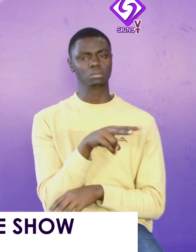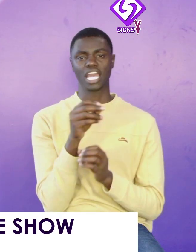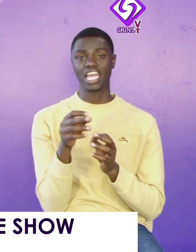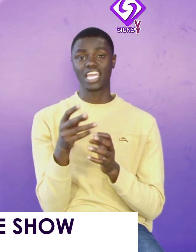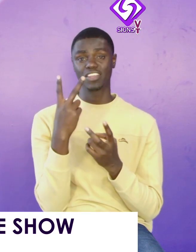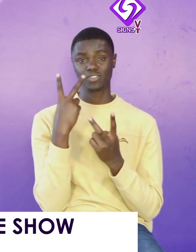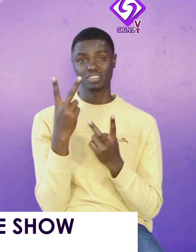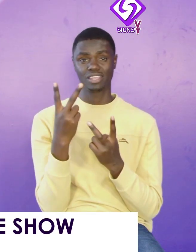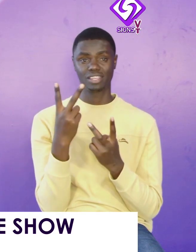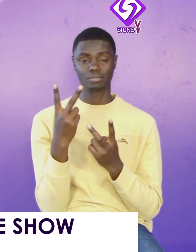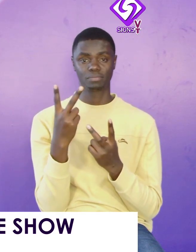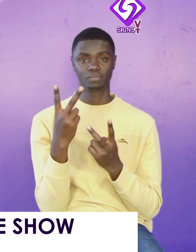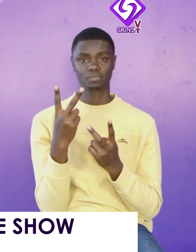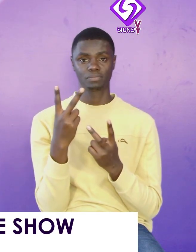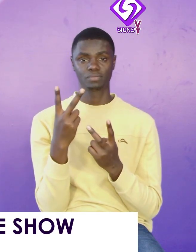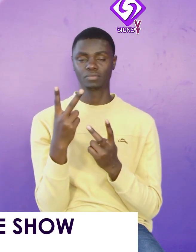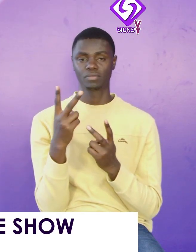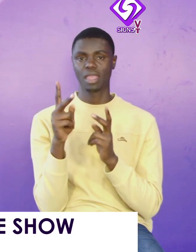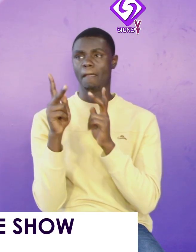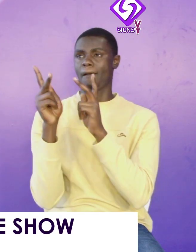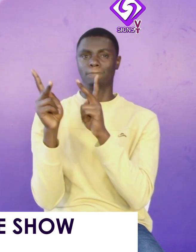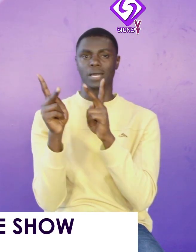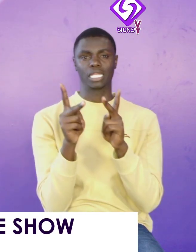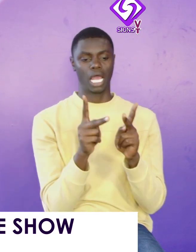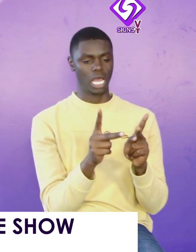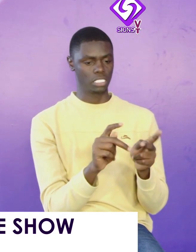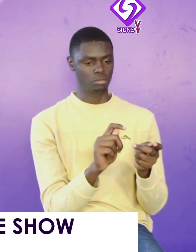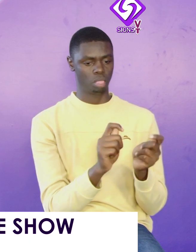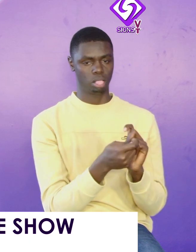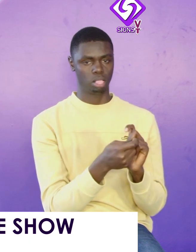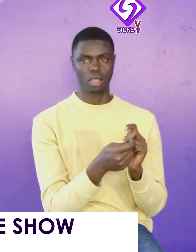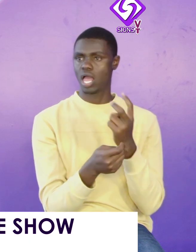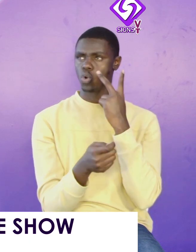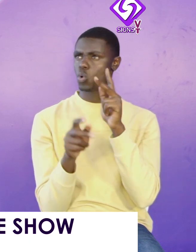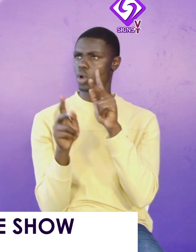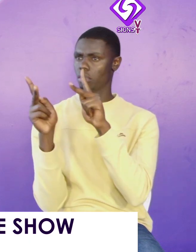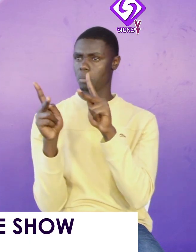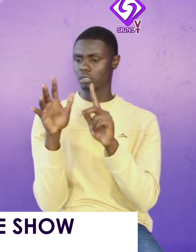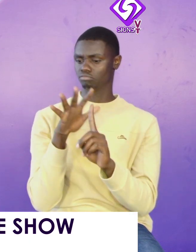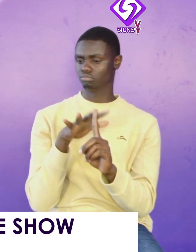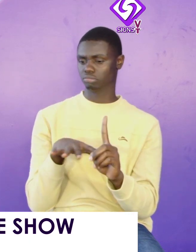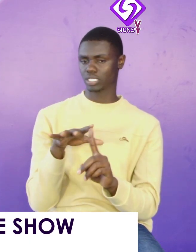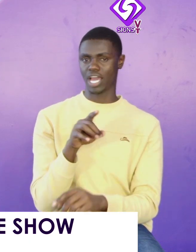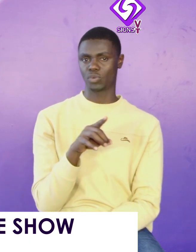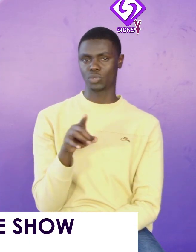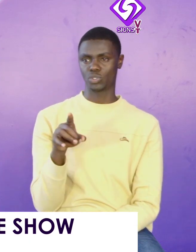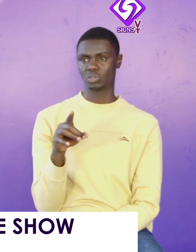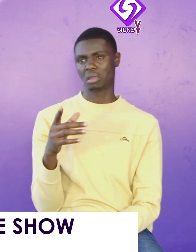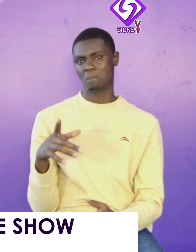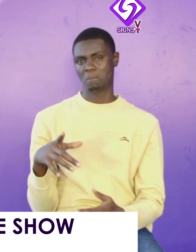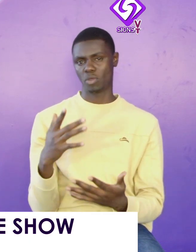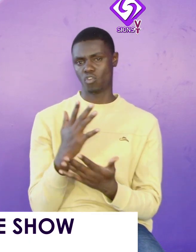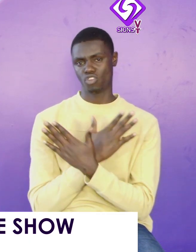see patterns change, you look at patterns around you, maybe of your loved